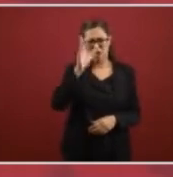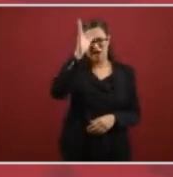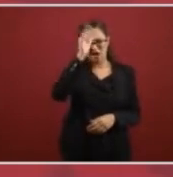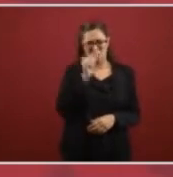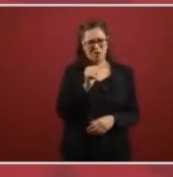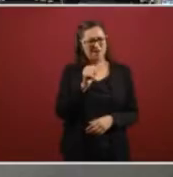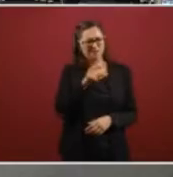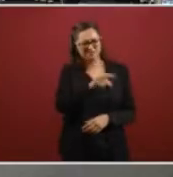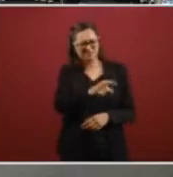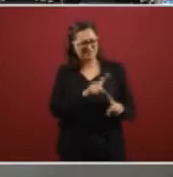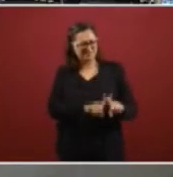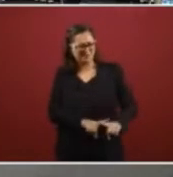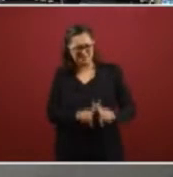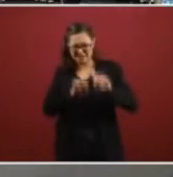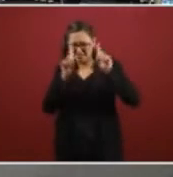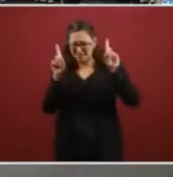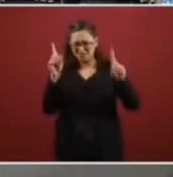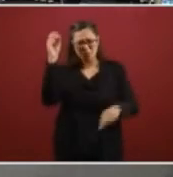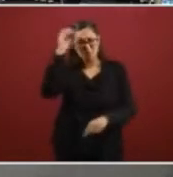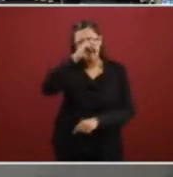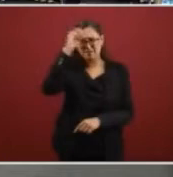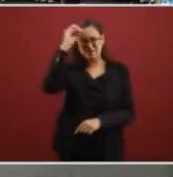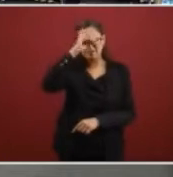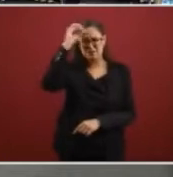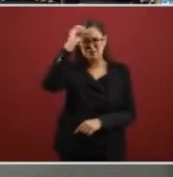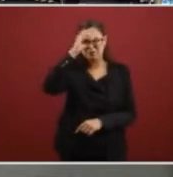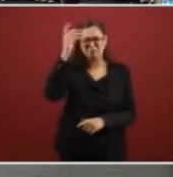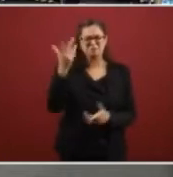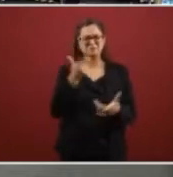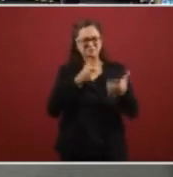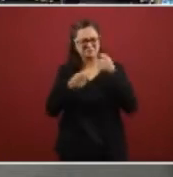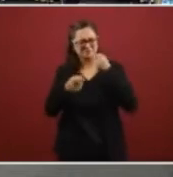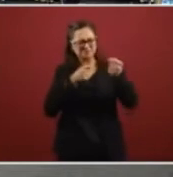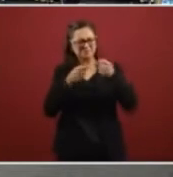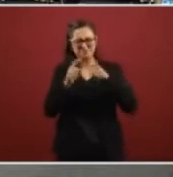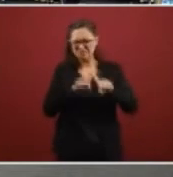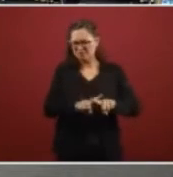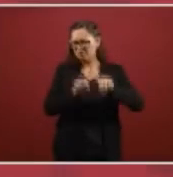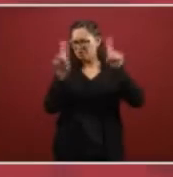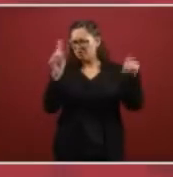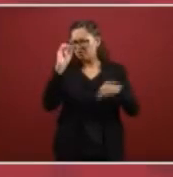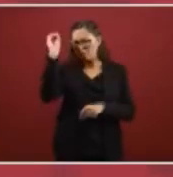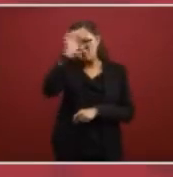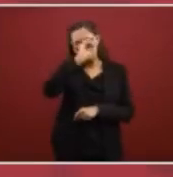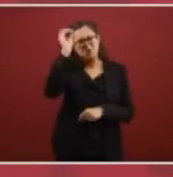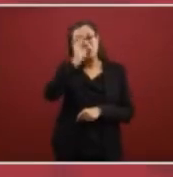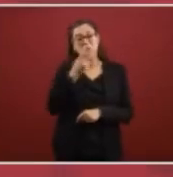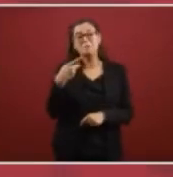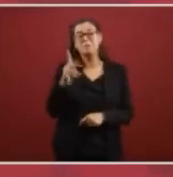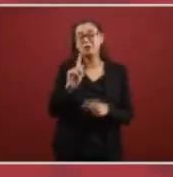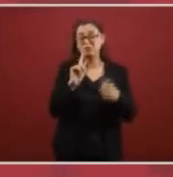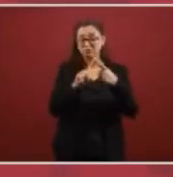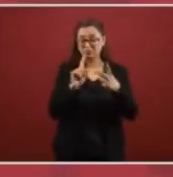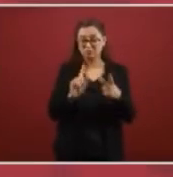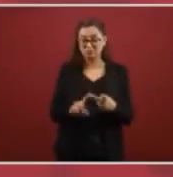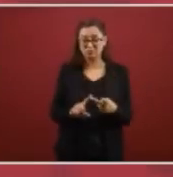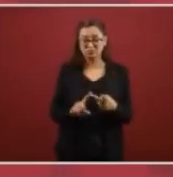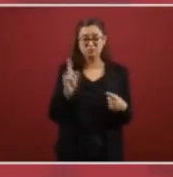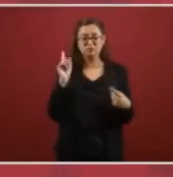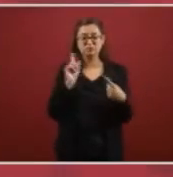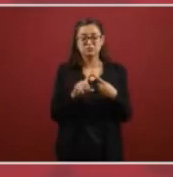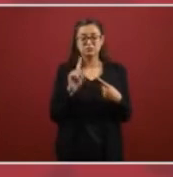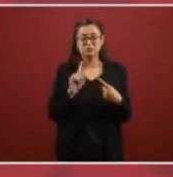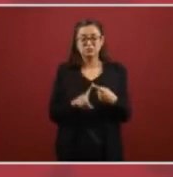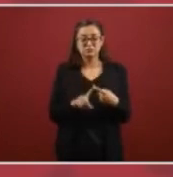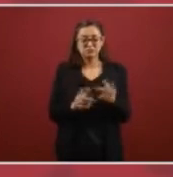maybe differences with media of information, with newspaper people. For example,